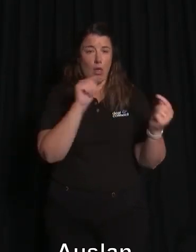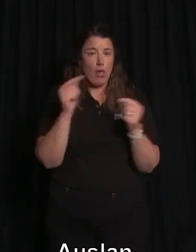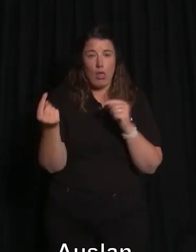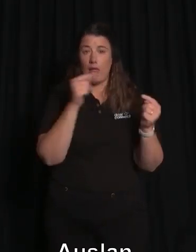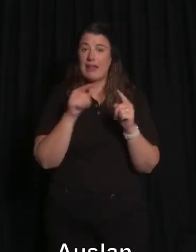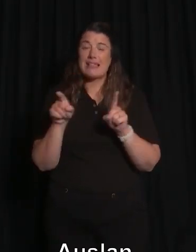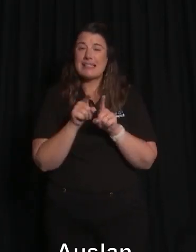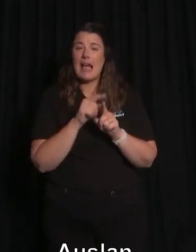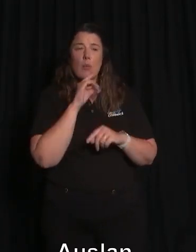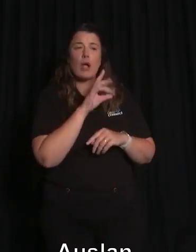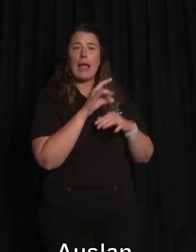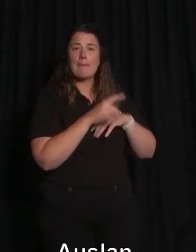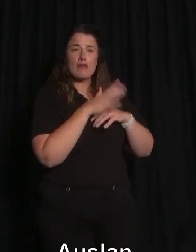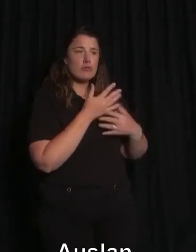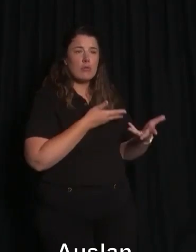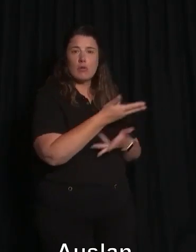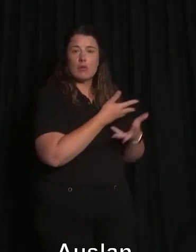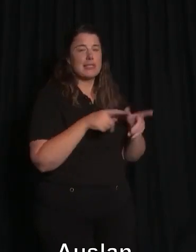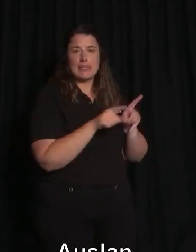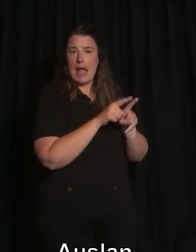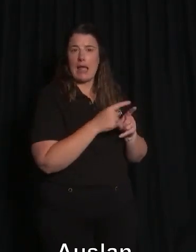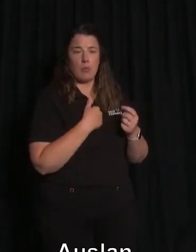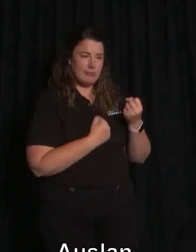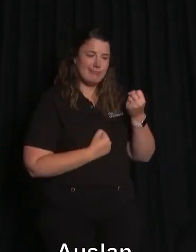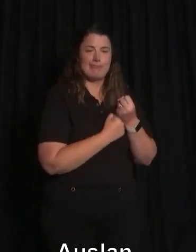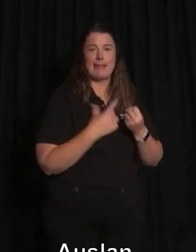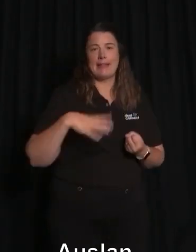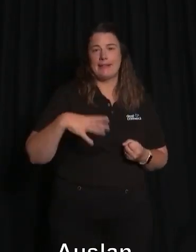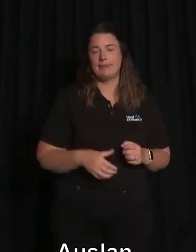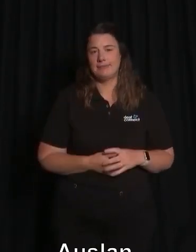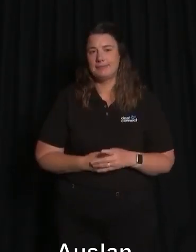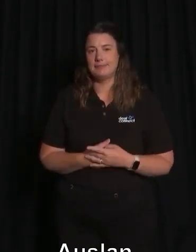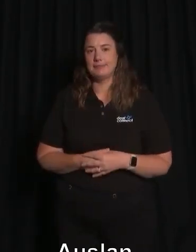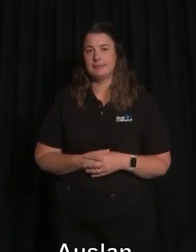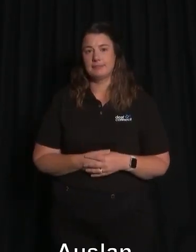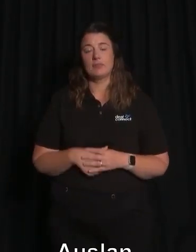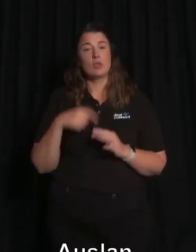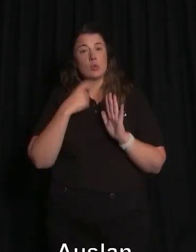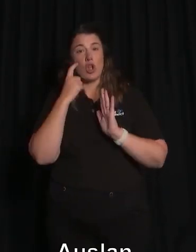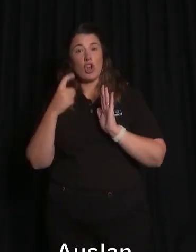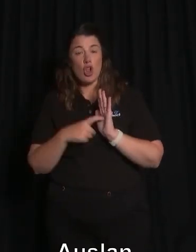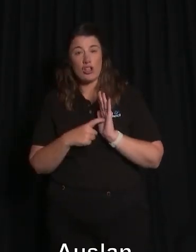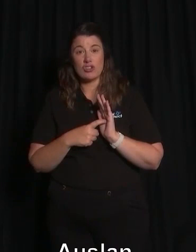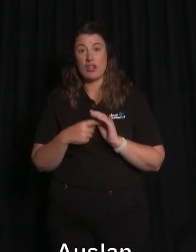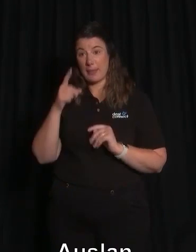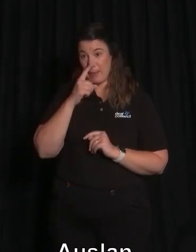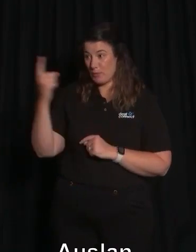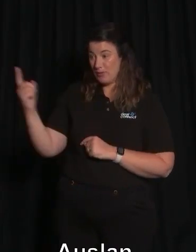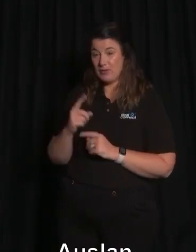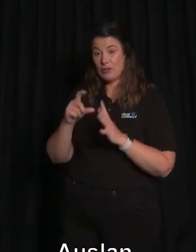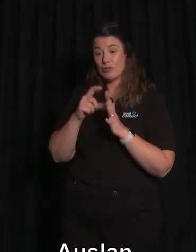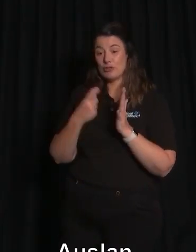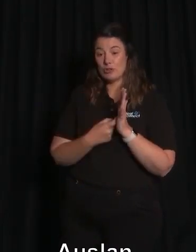during the plebiscite. So I'm just reminding us of that. I'd also like to acknowledge our esteemed panellists,